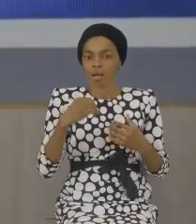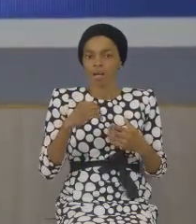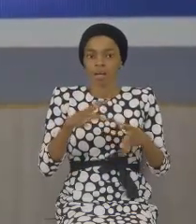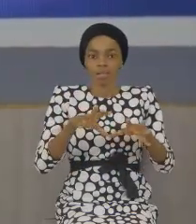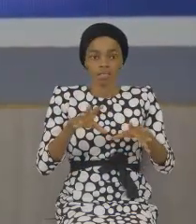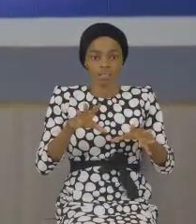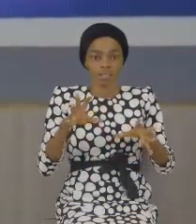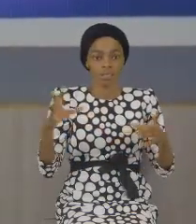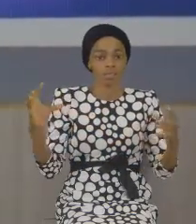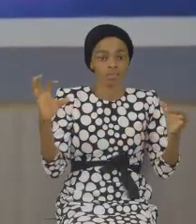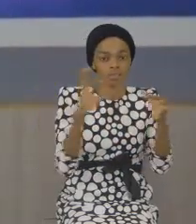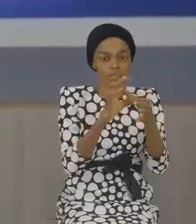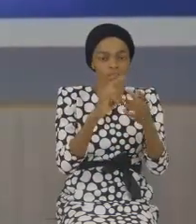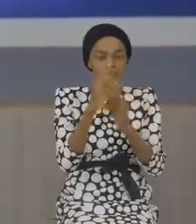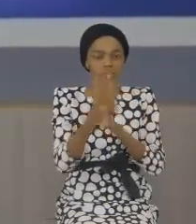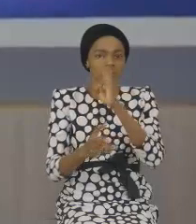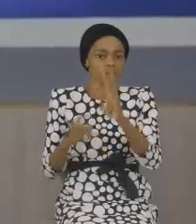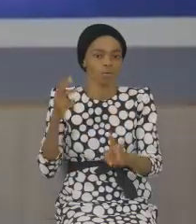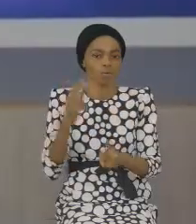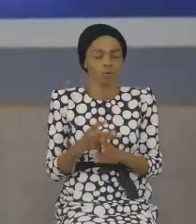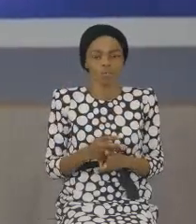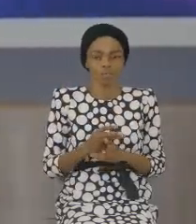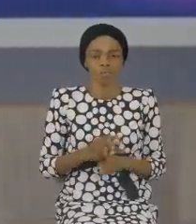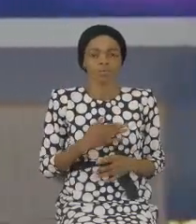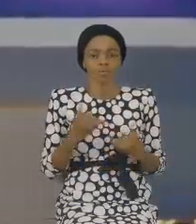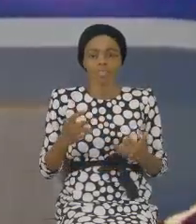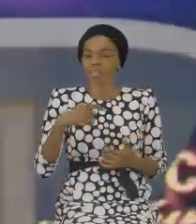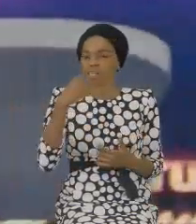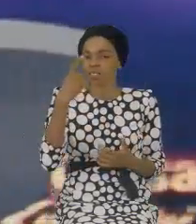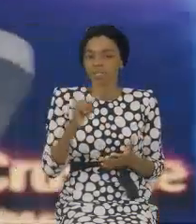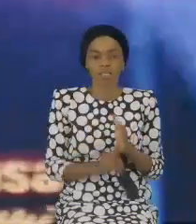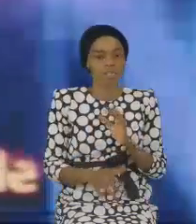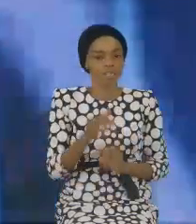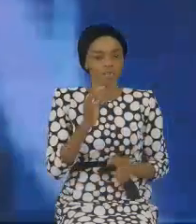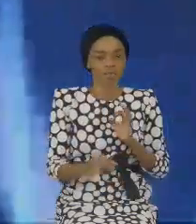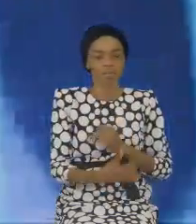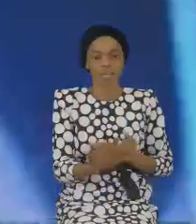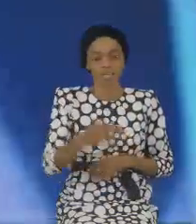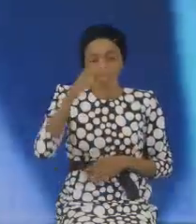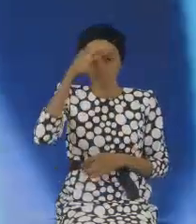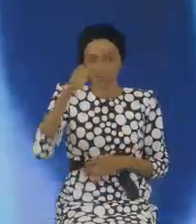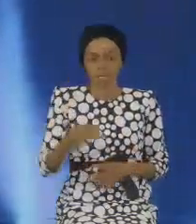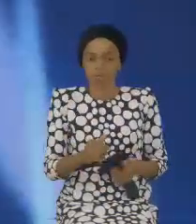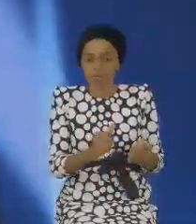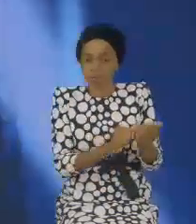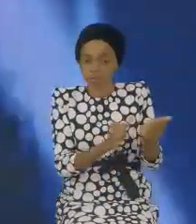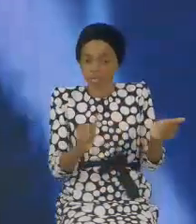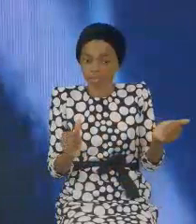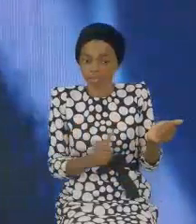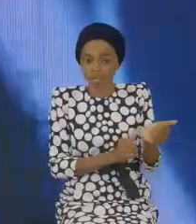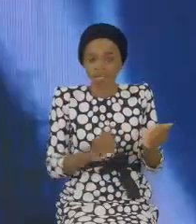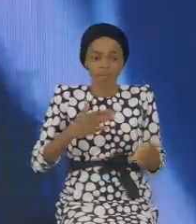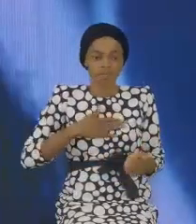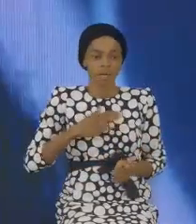world are still much of their problem, it says, if any man draws back, my soul